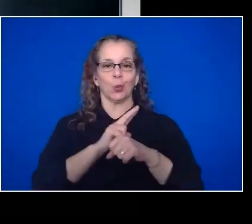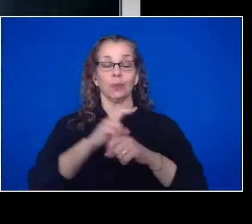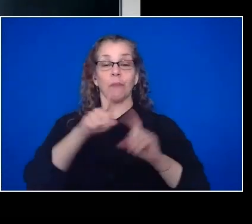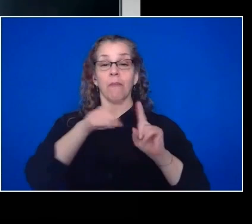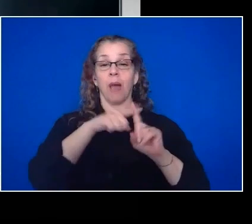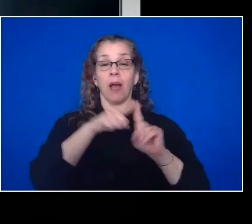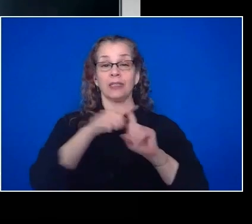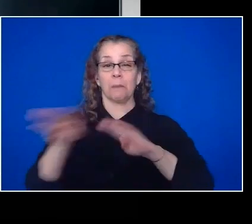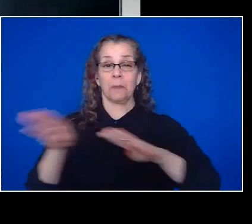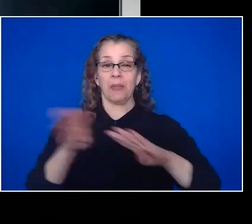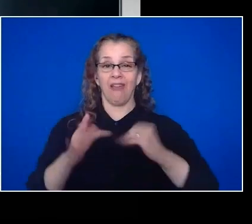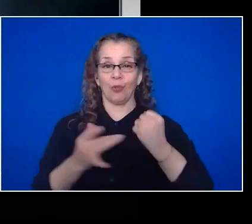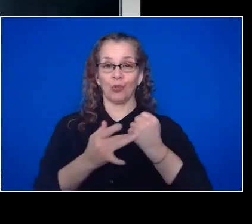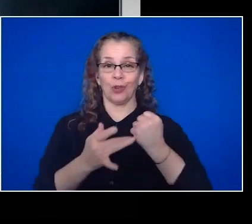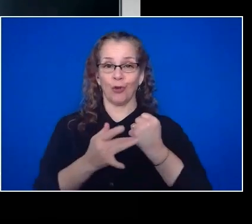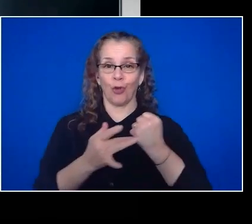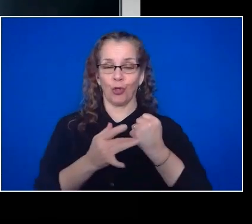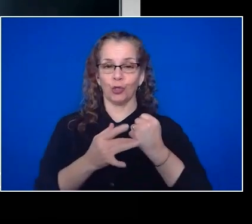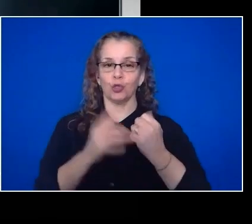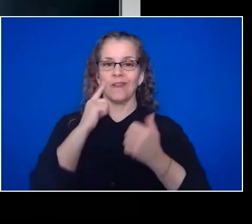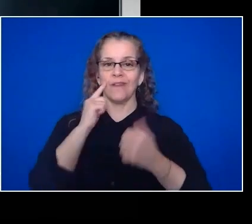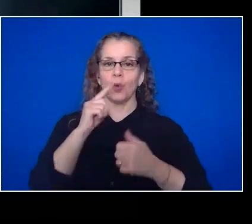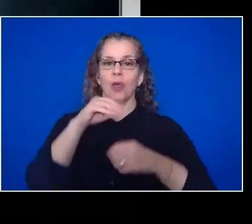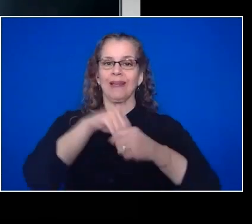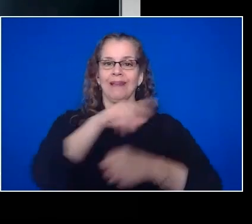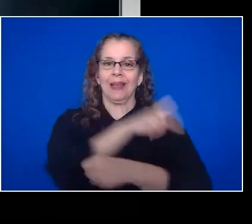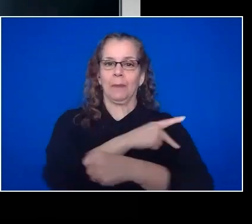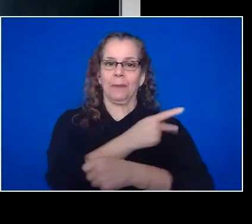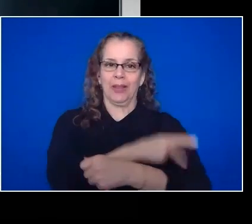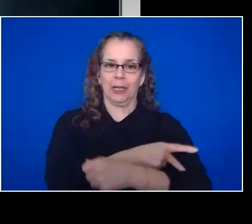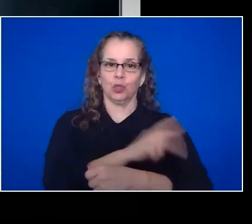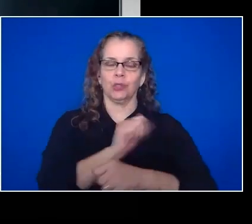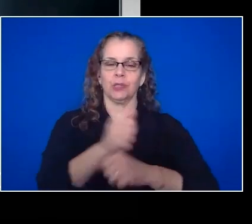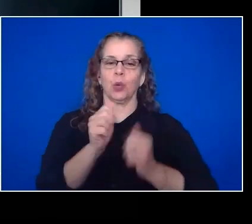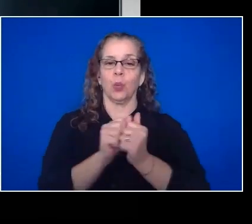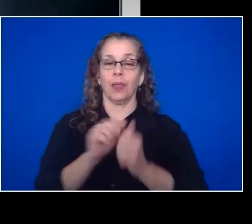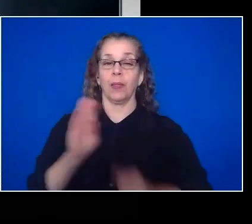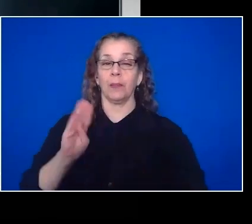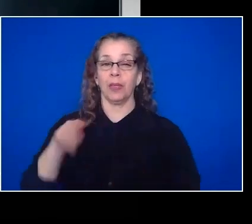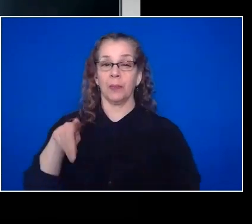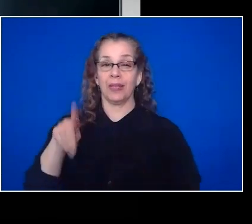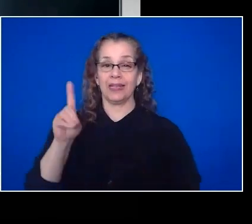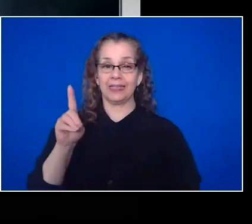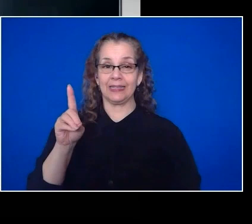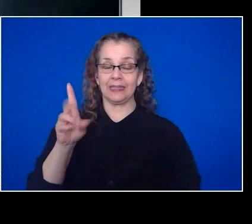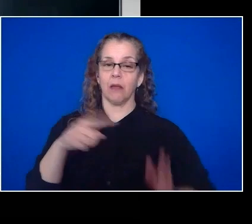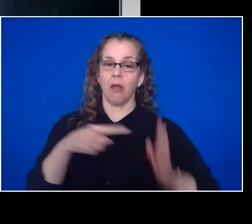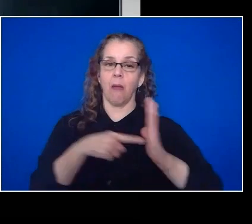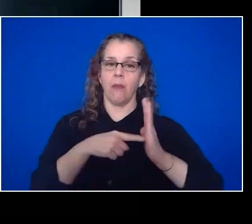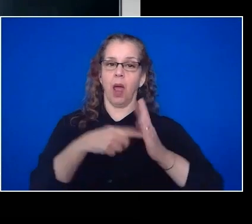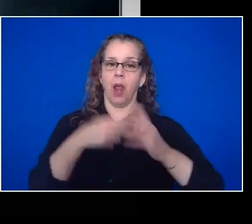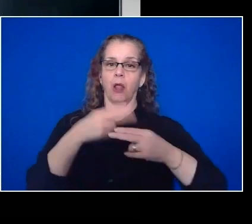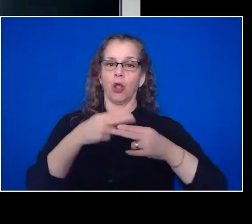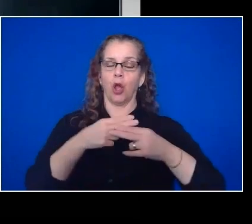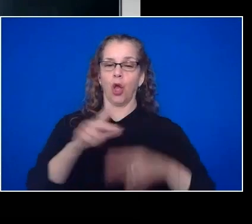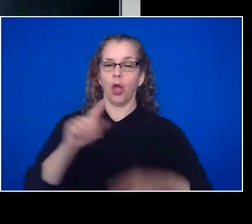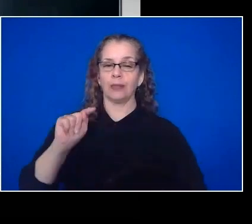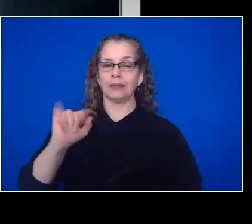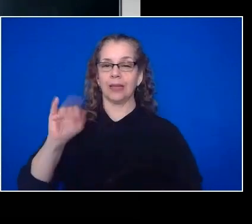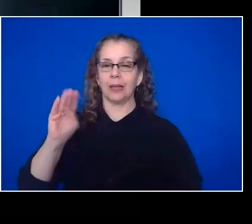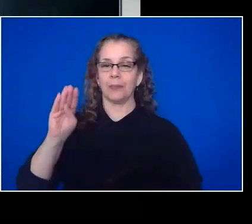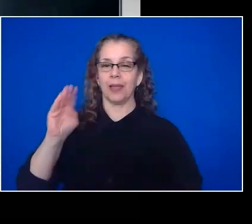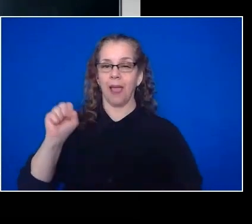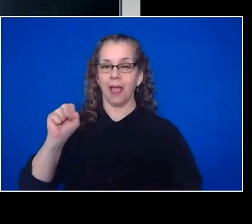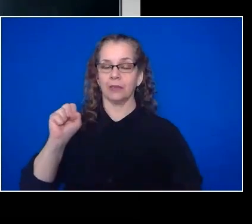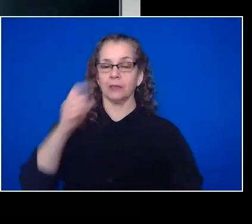inpatient settings for those with BPD. And the model we use for this is called Trauma-Informed Behavioral Supports, and